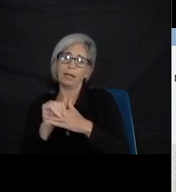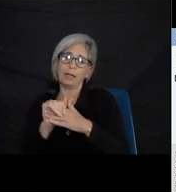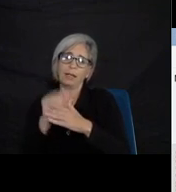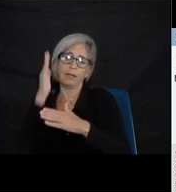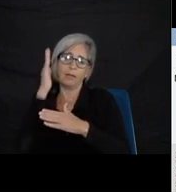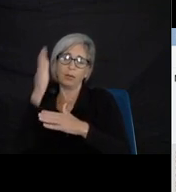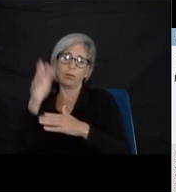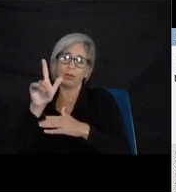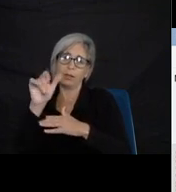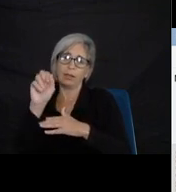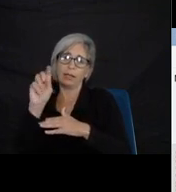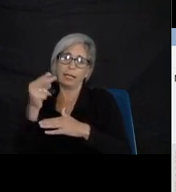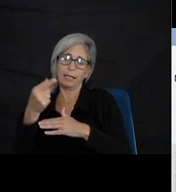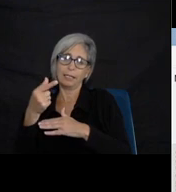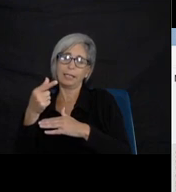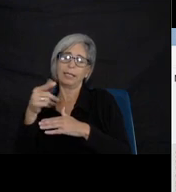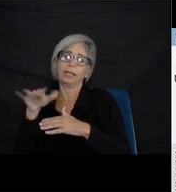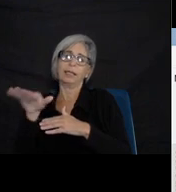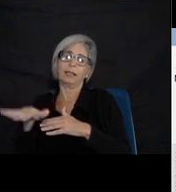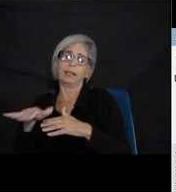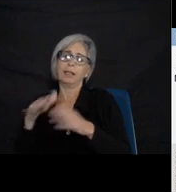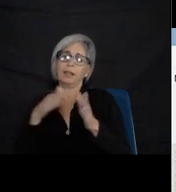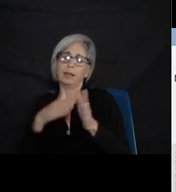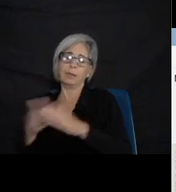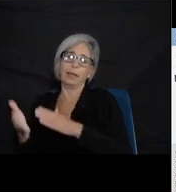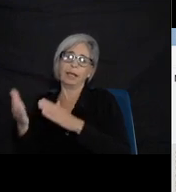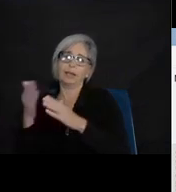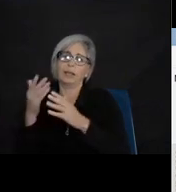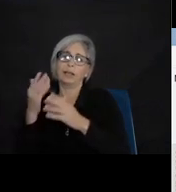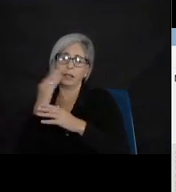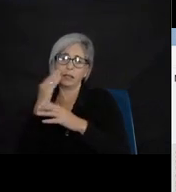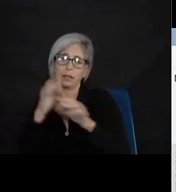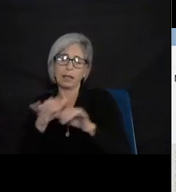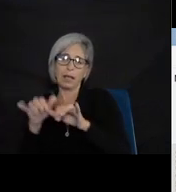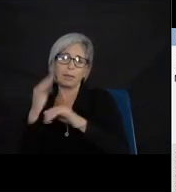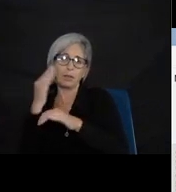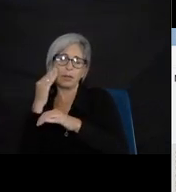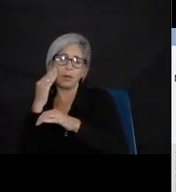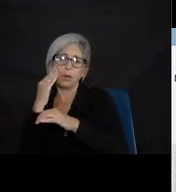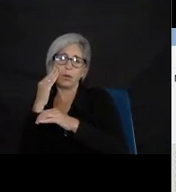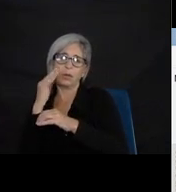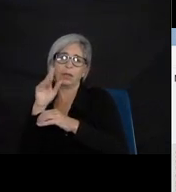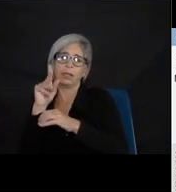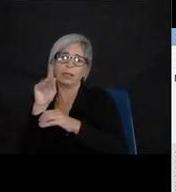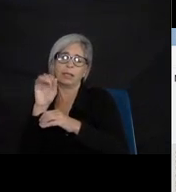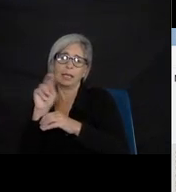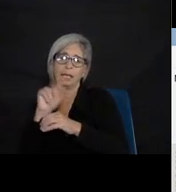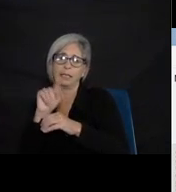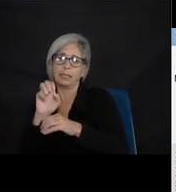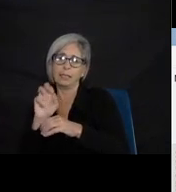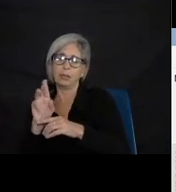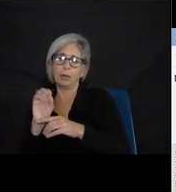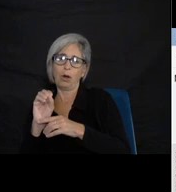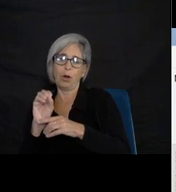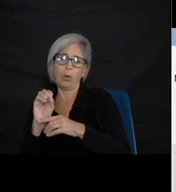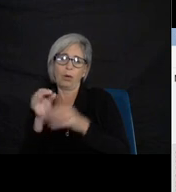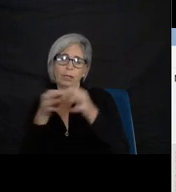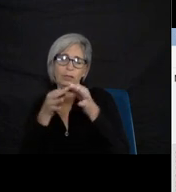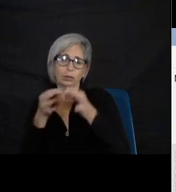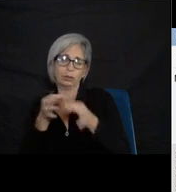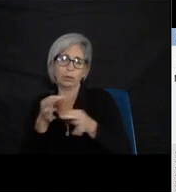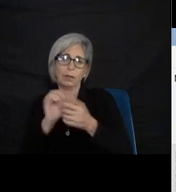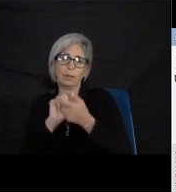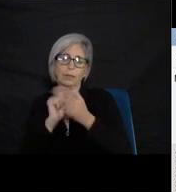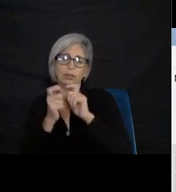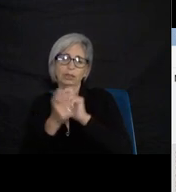of the comprehensive plan for property commonly known as Catanzaro Residential and described herein,